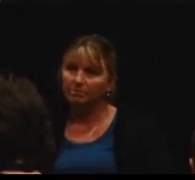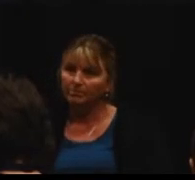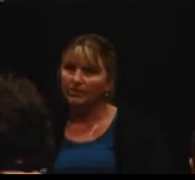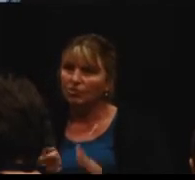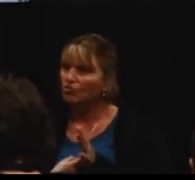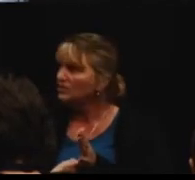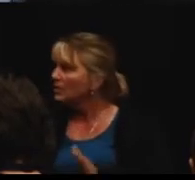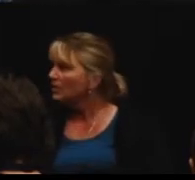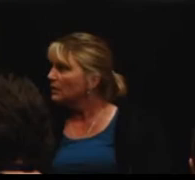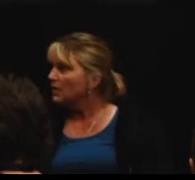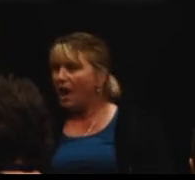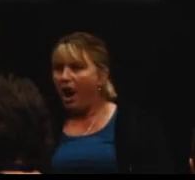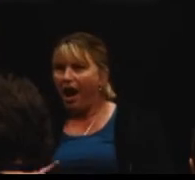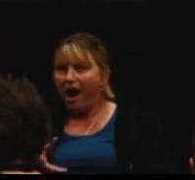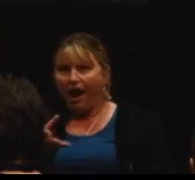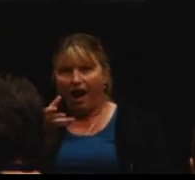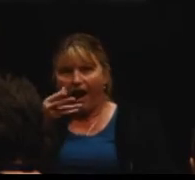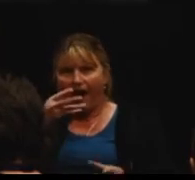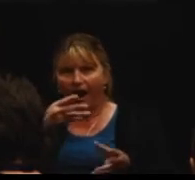Yeah, I don't know if I've got much to add.